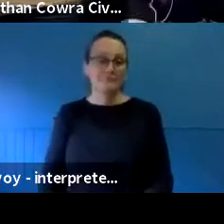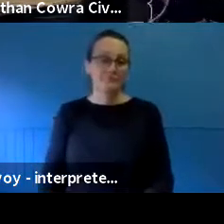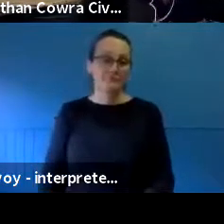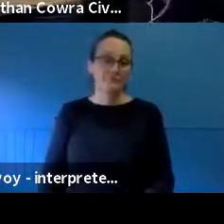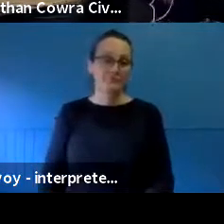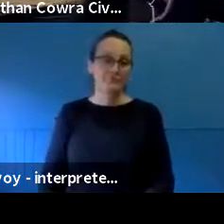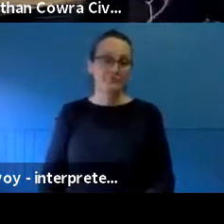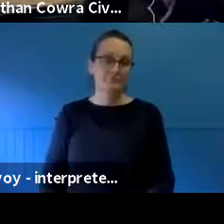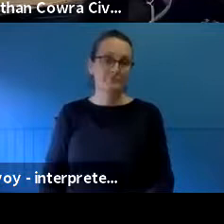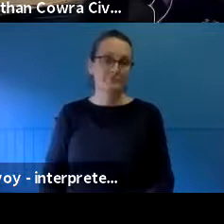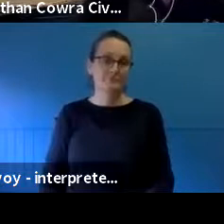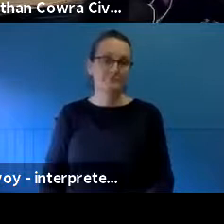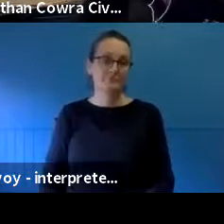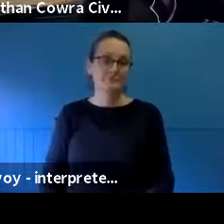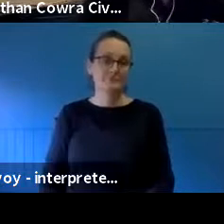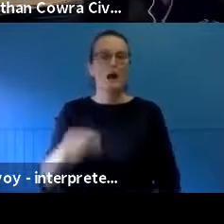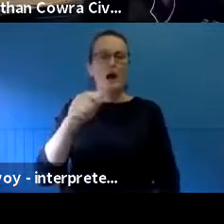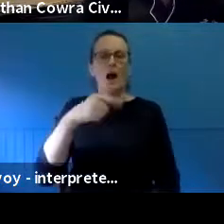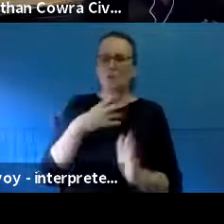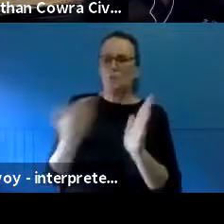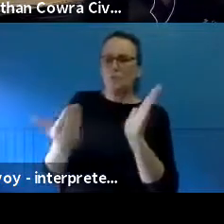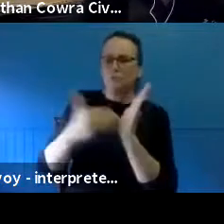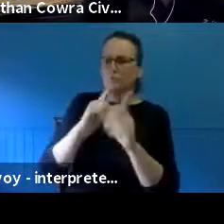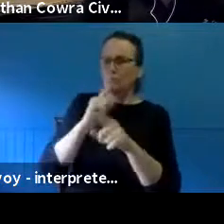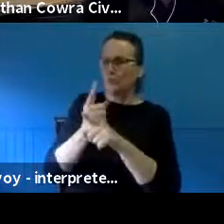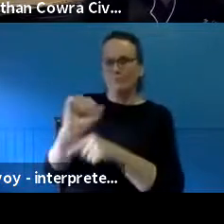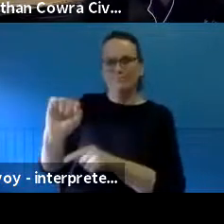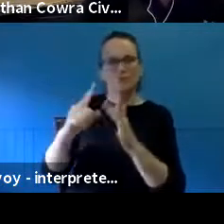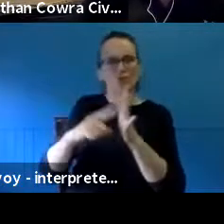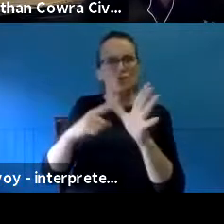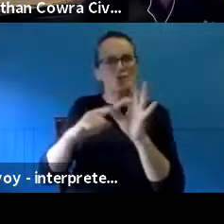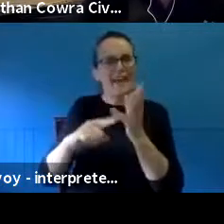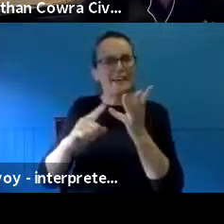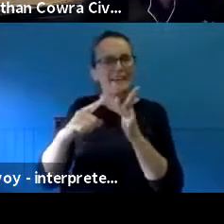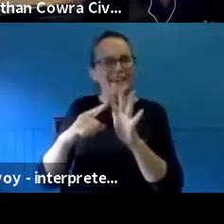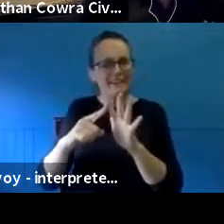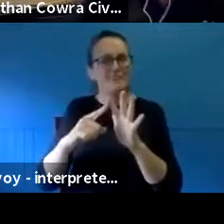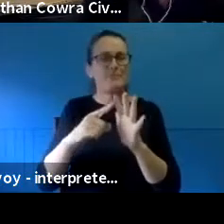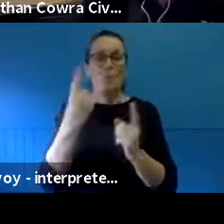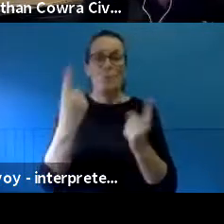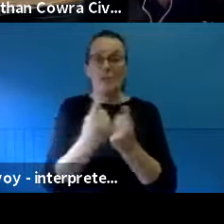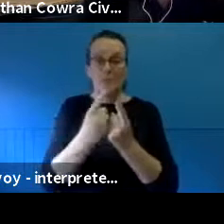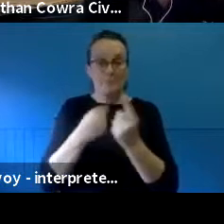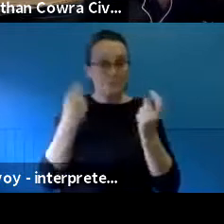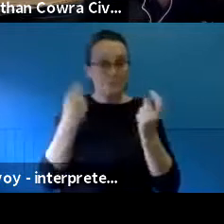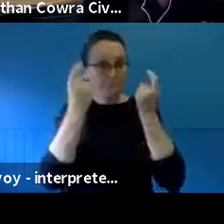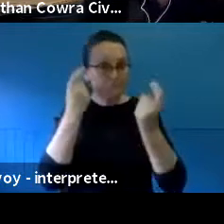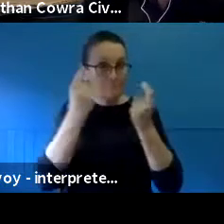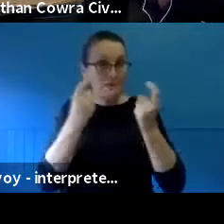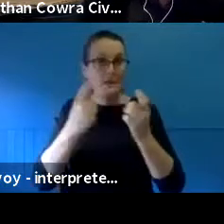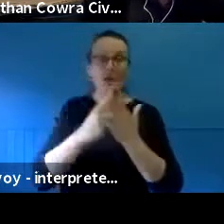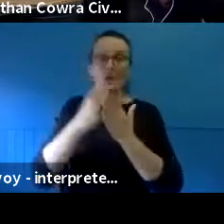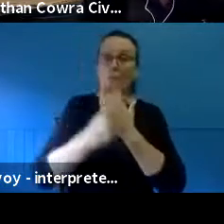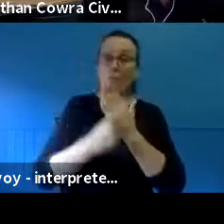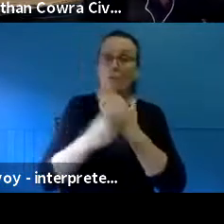So I'm just going to jump in with Jackie's point there. And I think one of the things that I've been thinking about is the fact that programming has to look